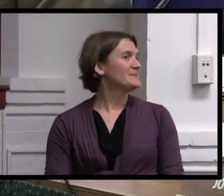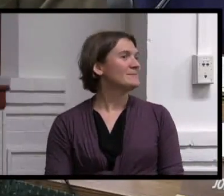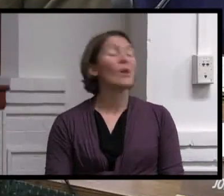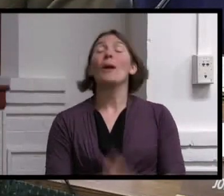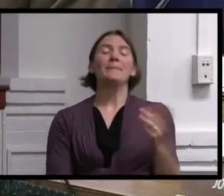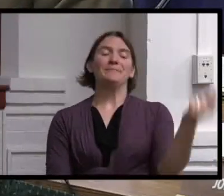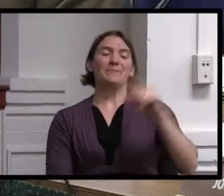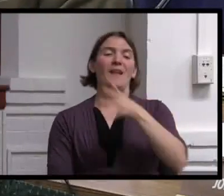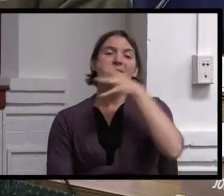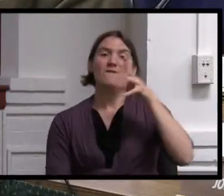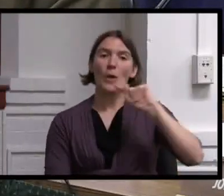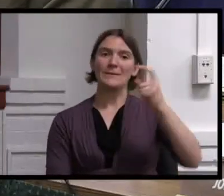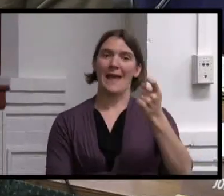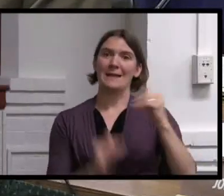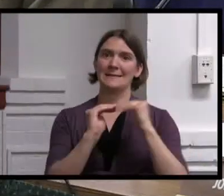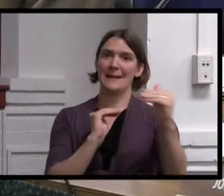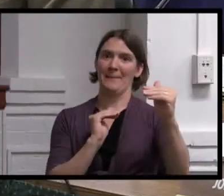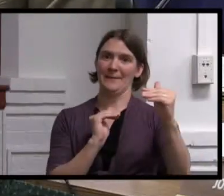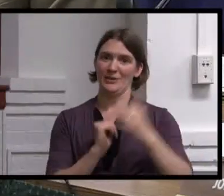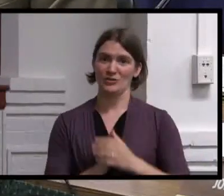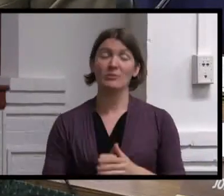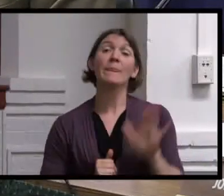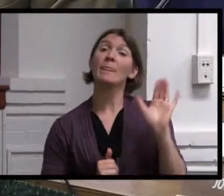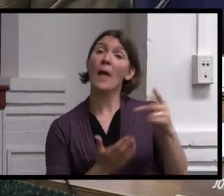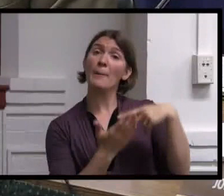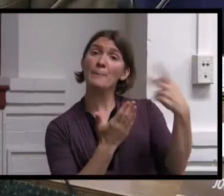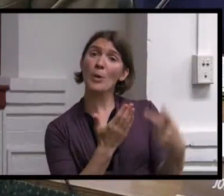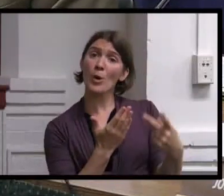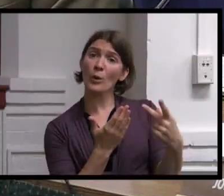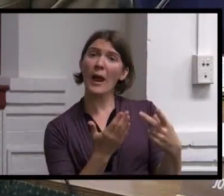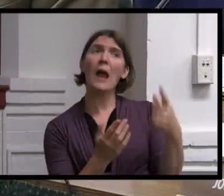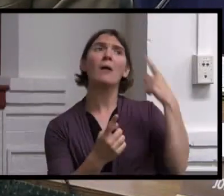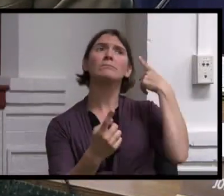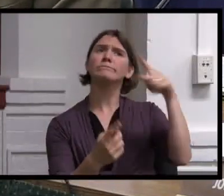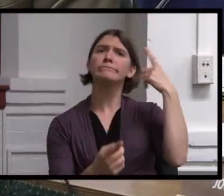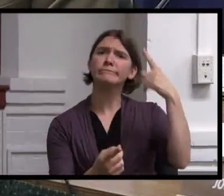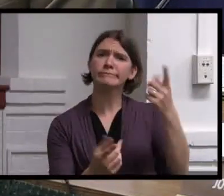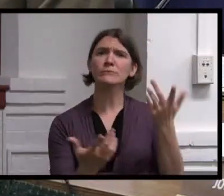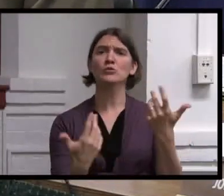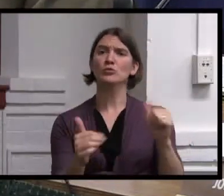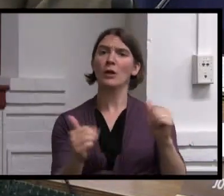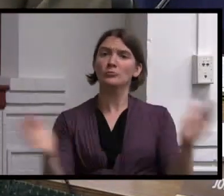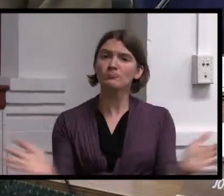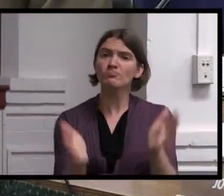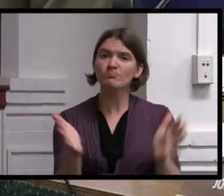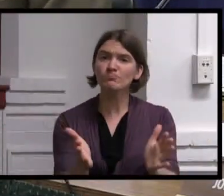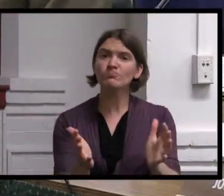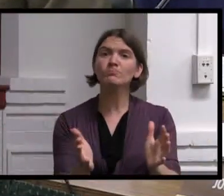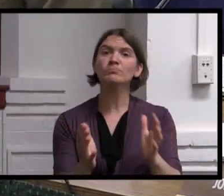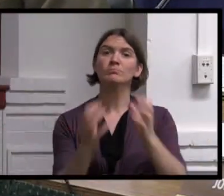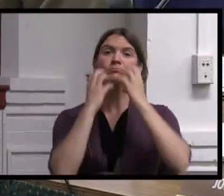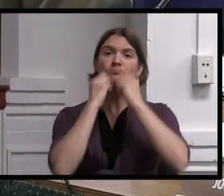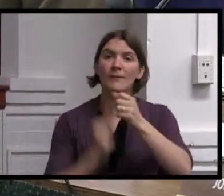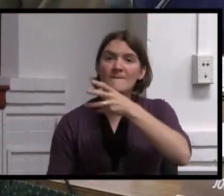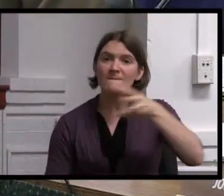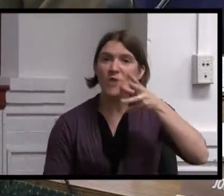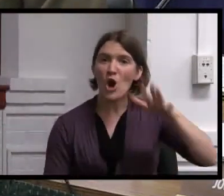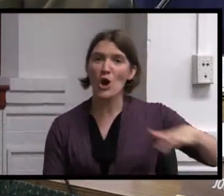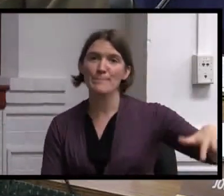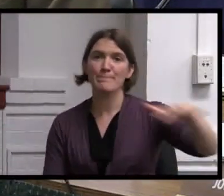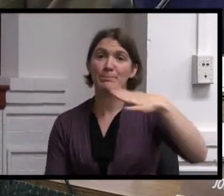Farm tax stabilization is a program that is intended to preserve the actively farmed lands in